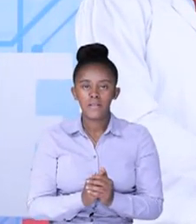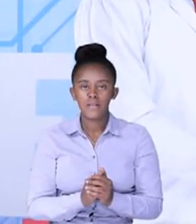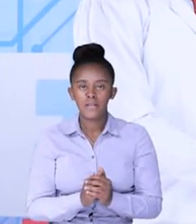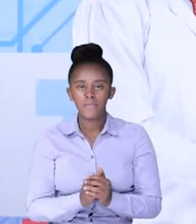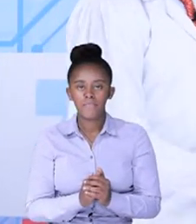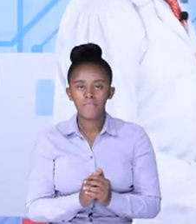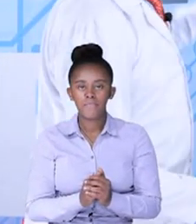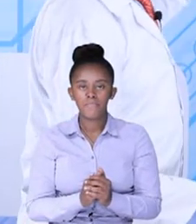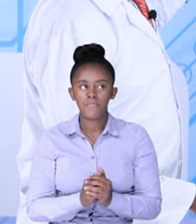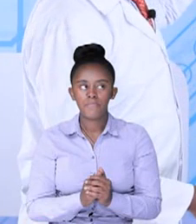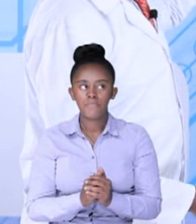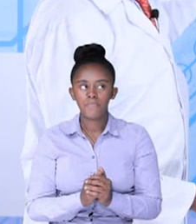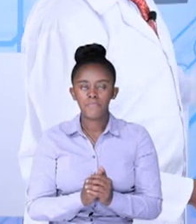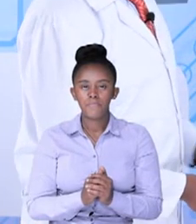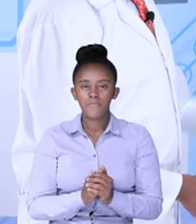here.